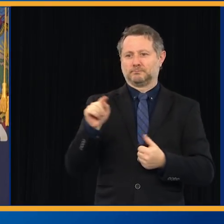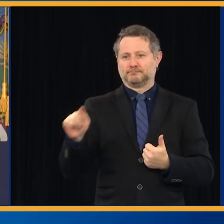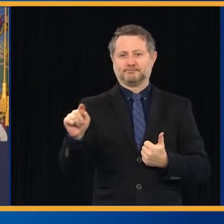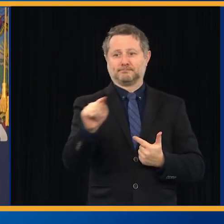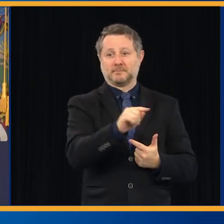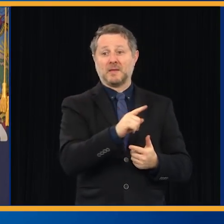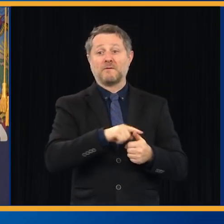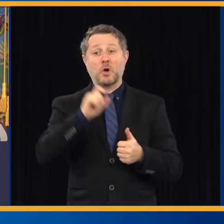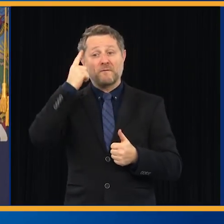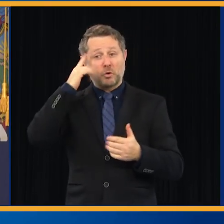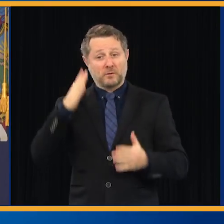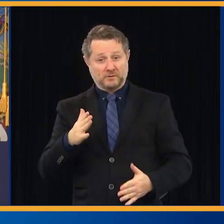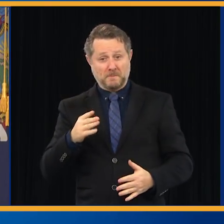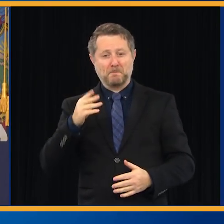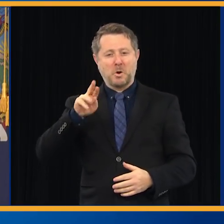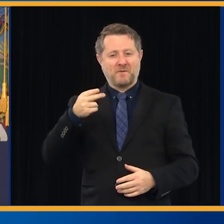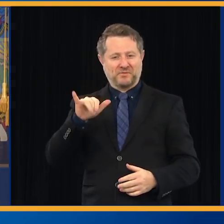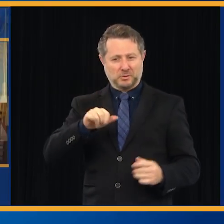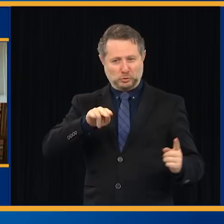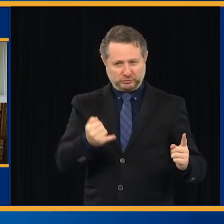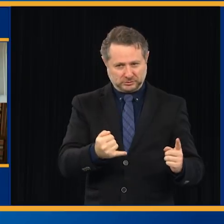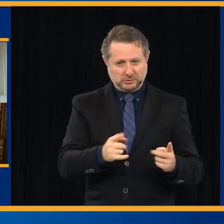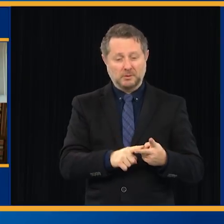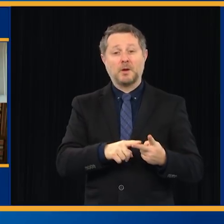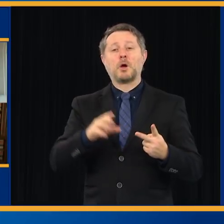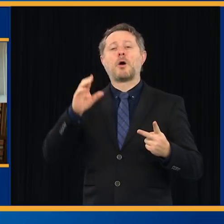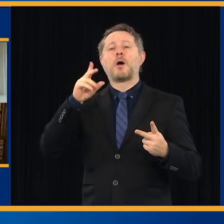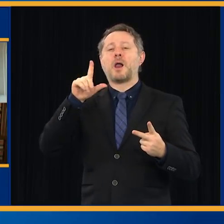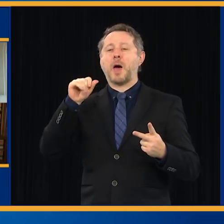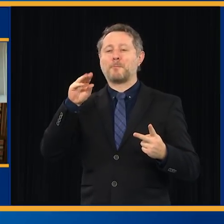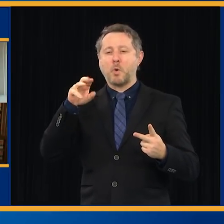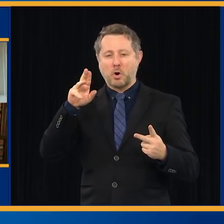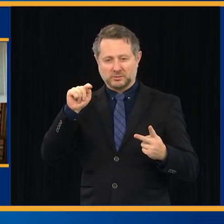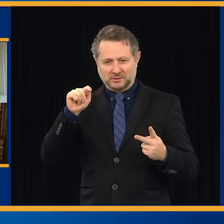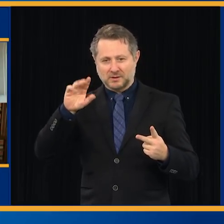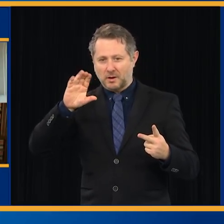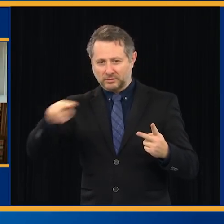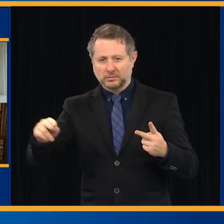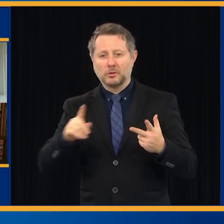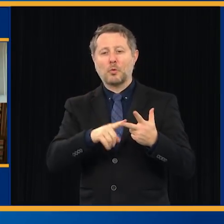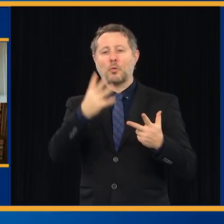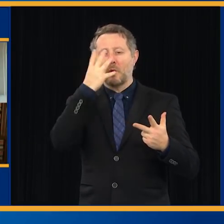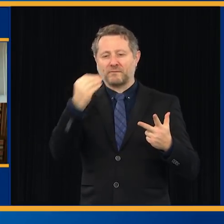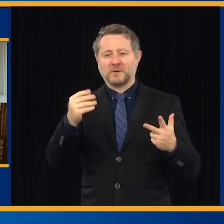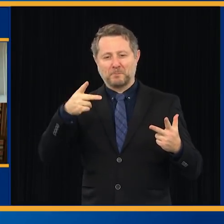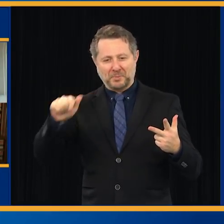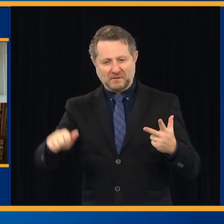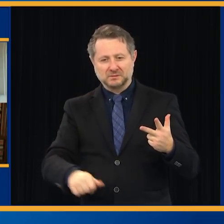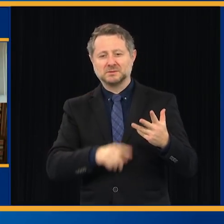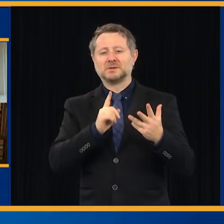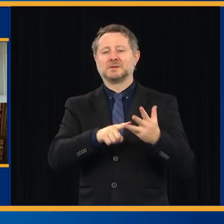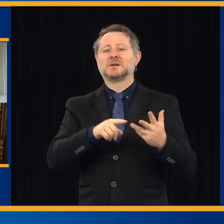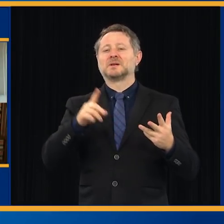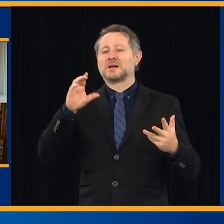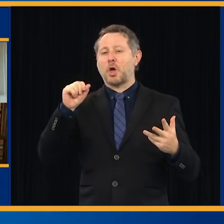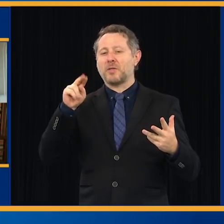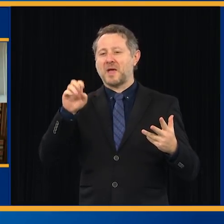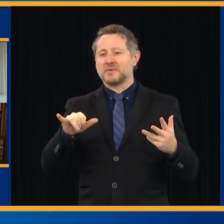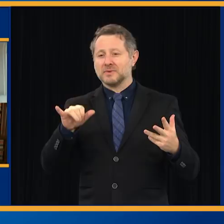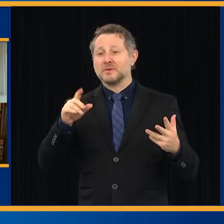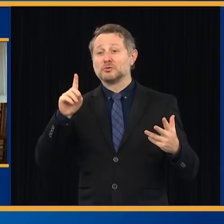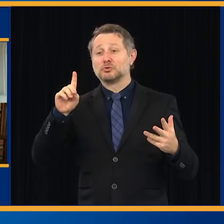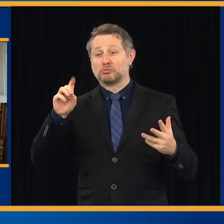Phil Murphy with us, Governor Ned Lamont, Governor Tom Wolf, and Governor John Carney. And we'll start with our neighbor from the great state of New